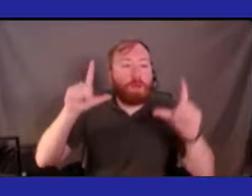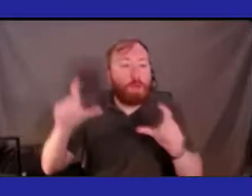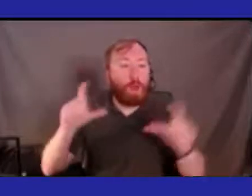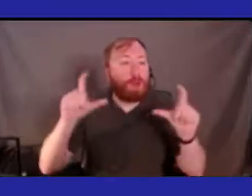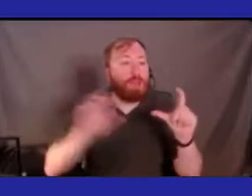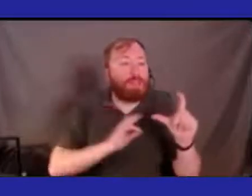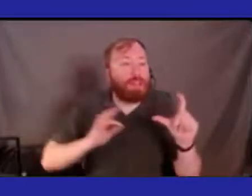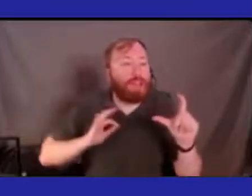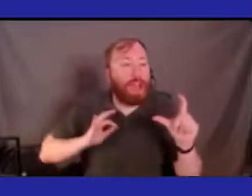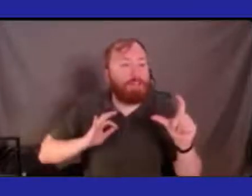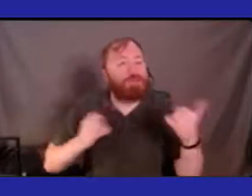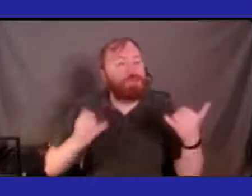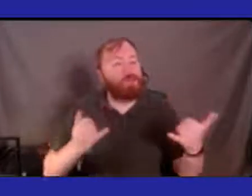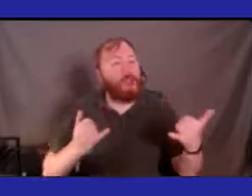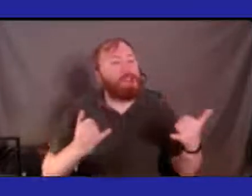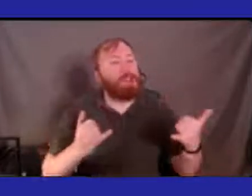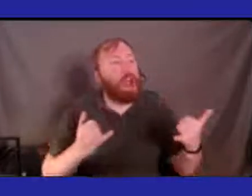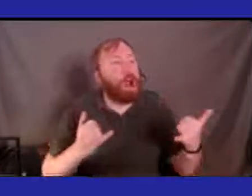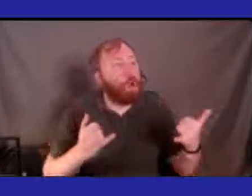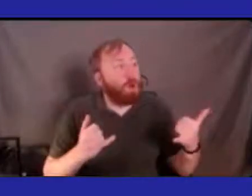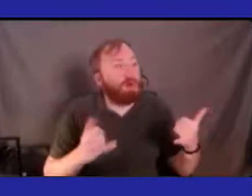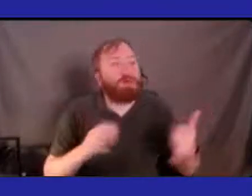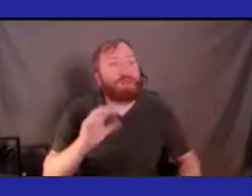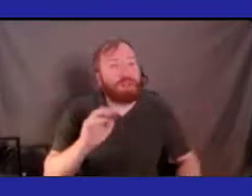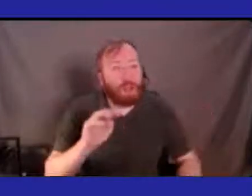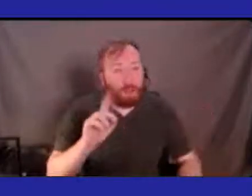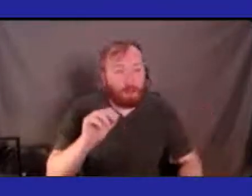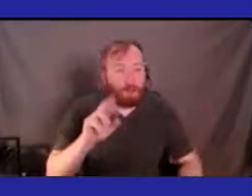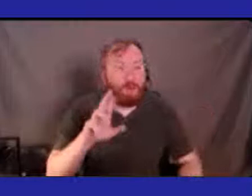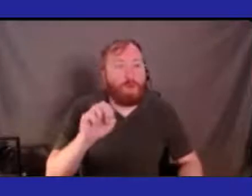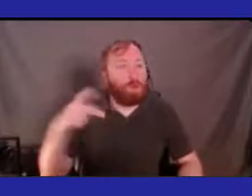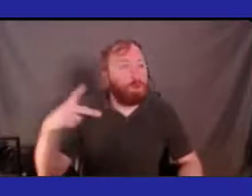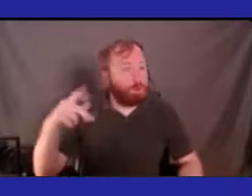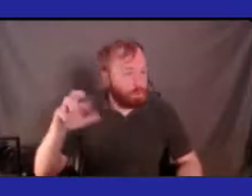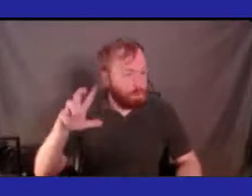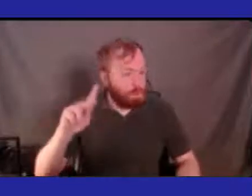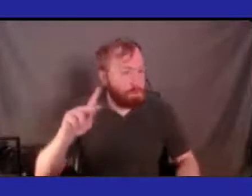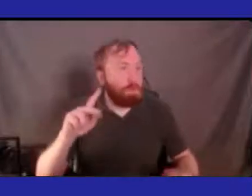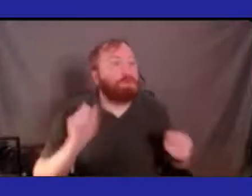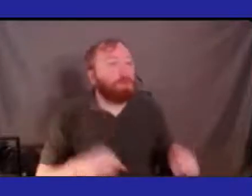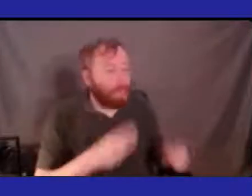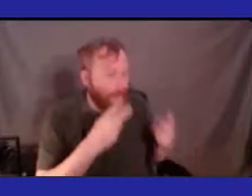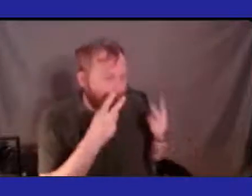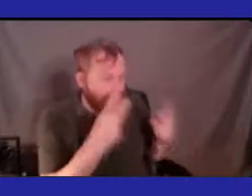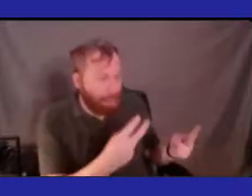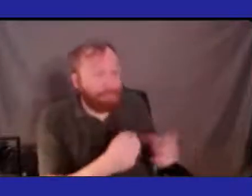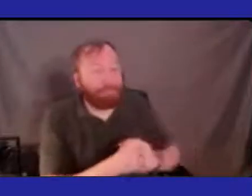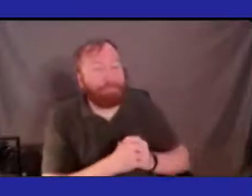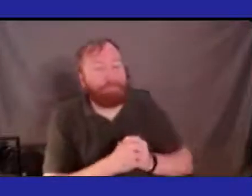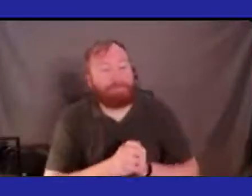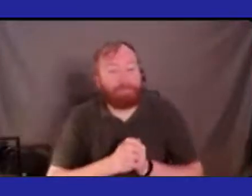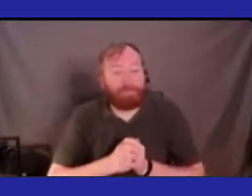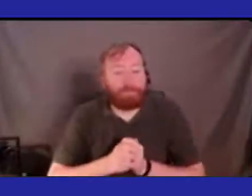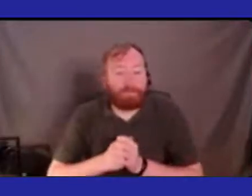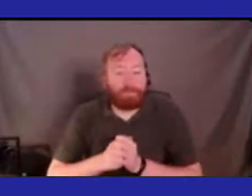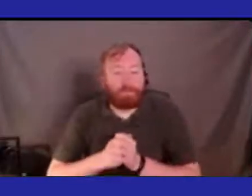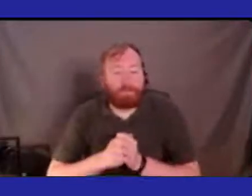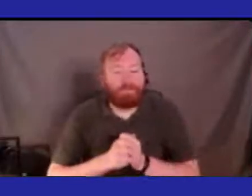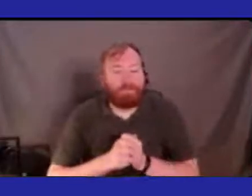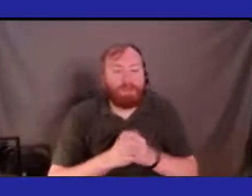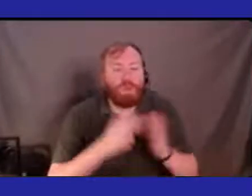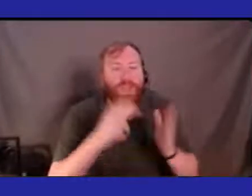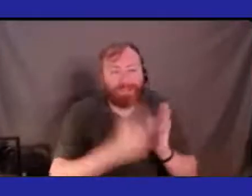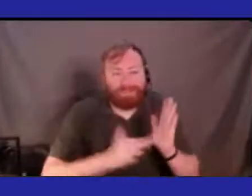taken and is currently displayed in Commodore Park. Unveiling of the pediatrics painted by local